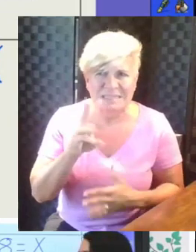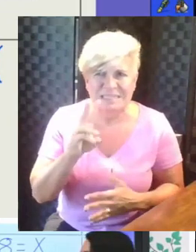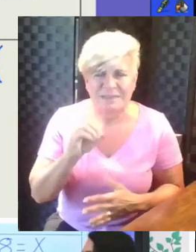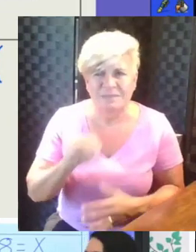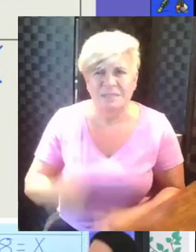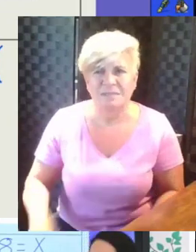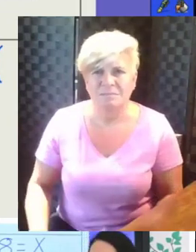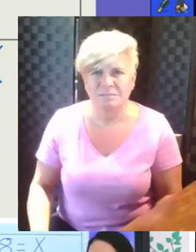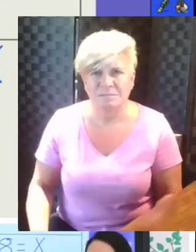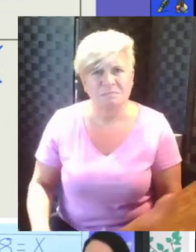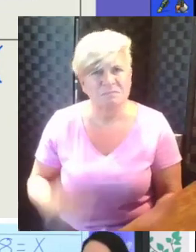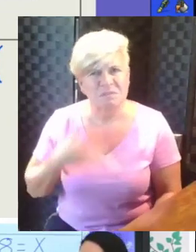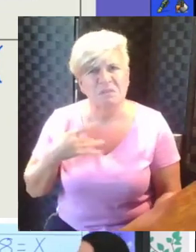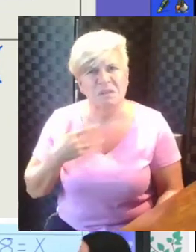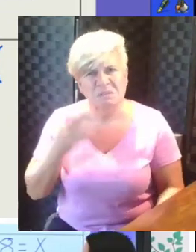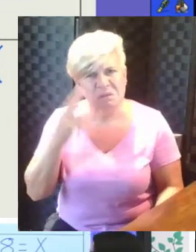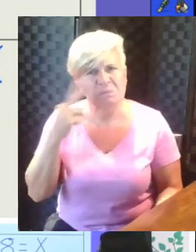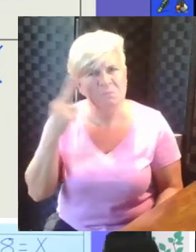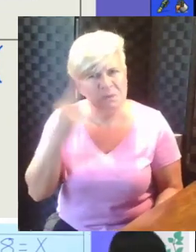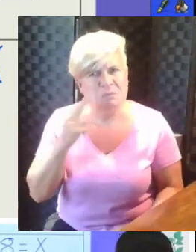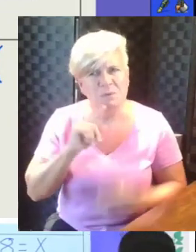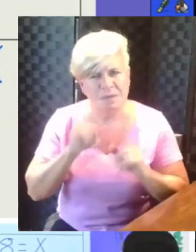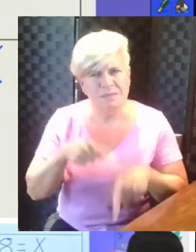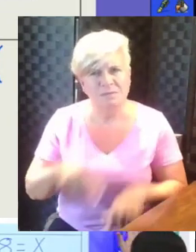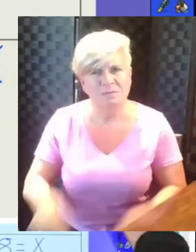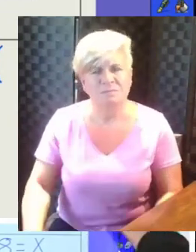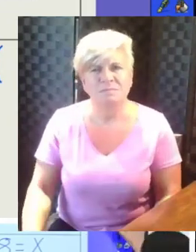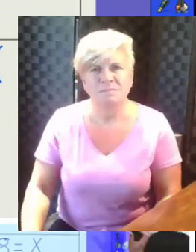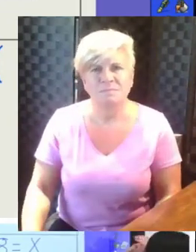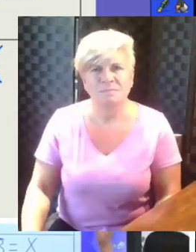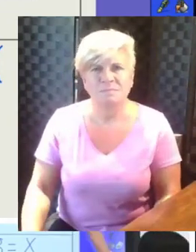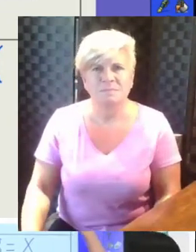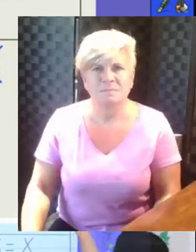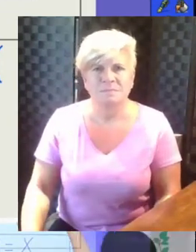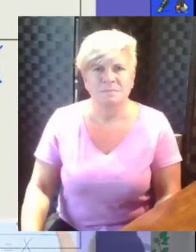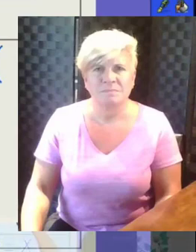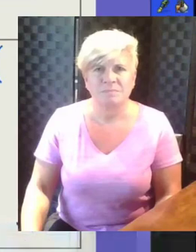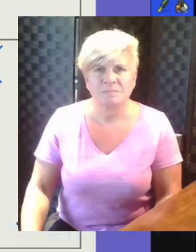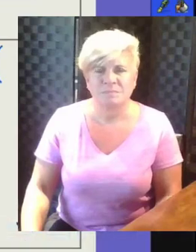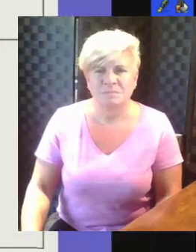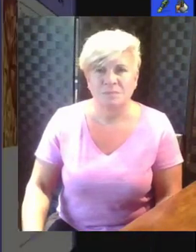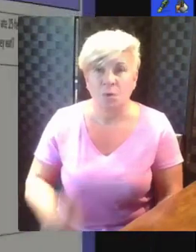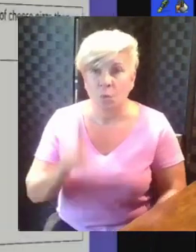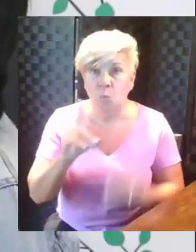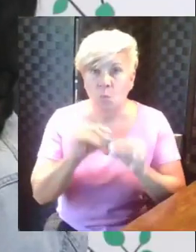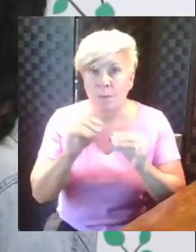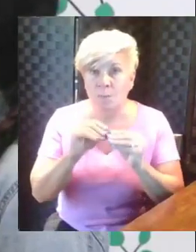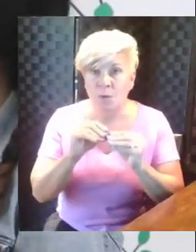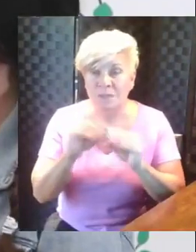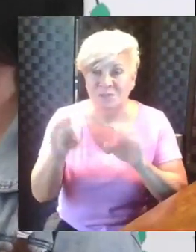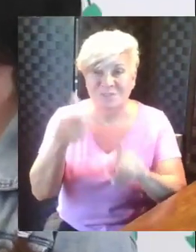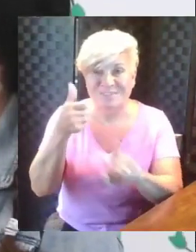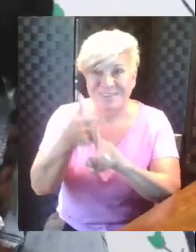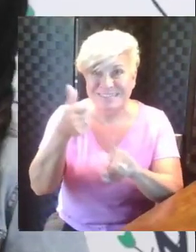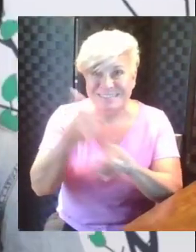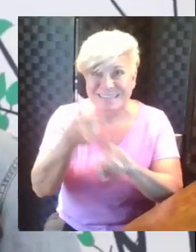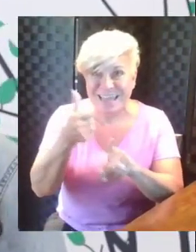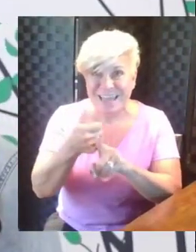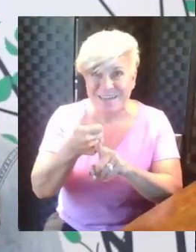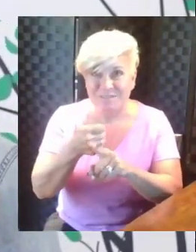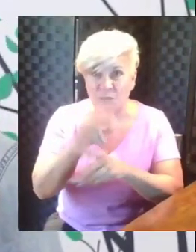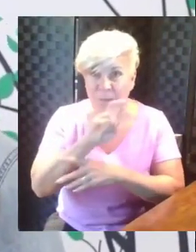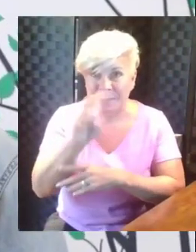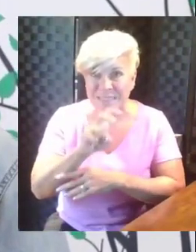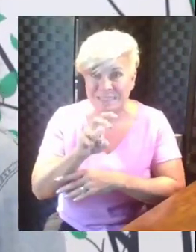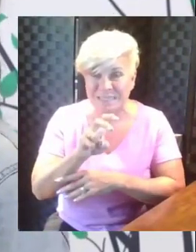70. That seems like it would be a reasonable answer. You have one more problem that you're going to do on your own about